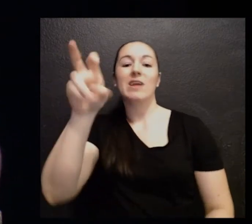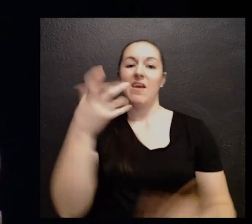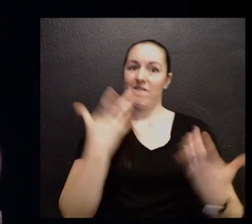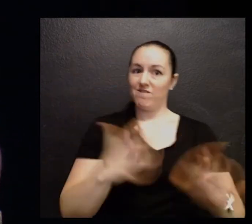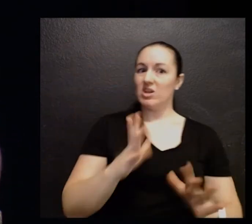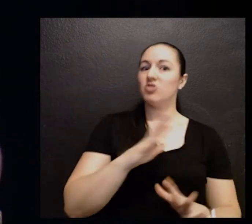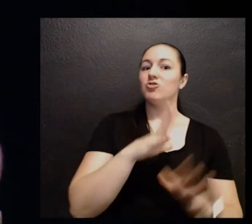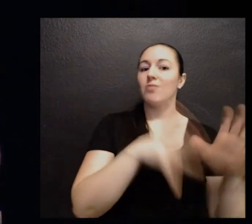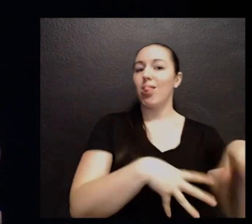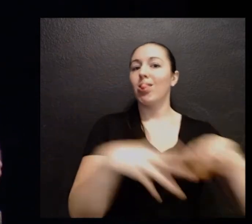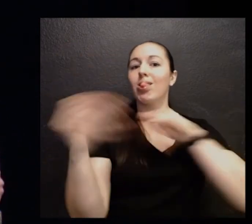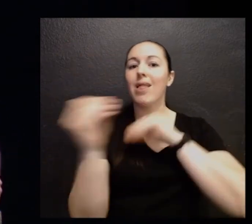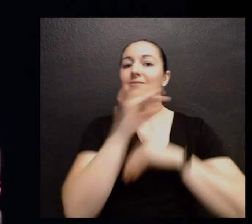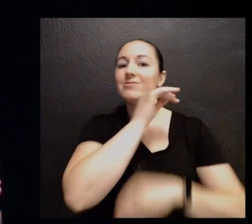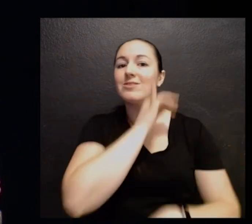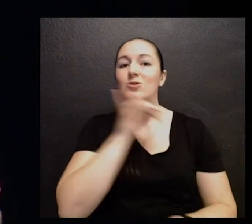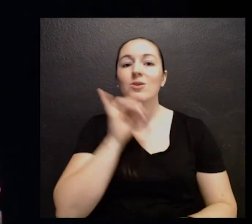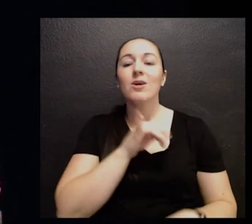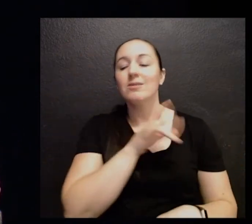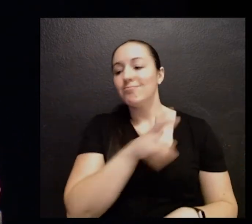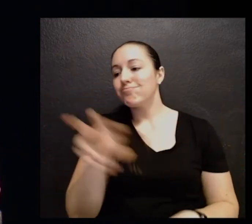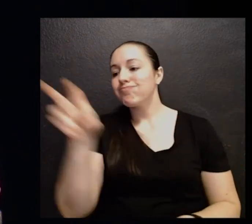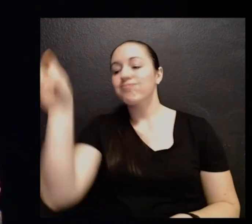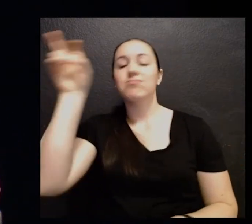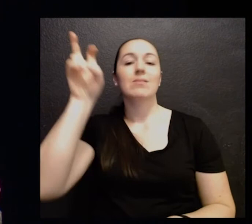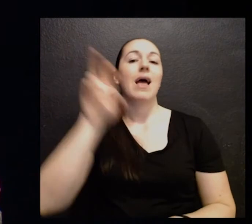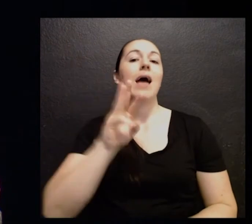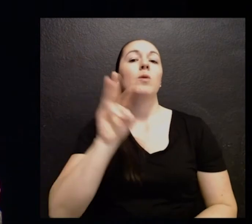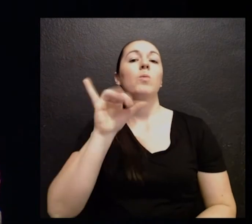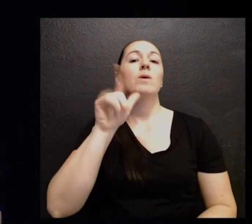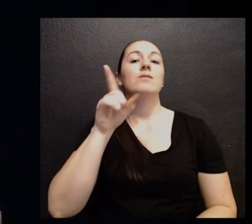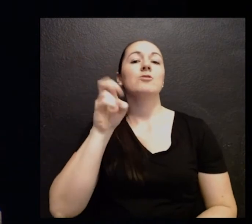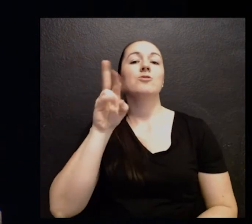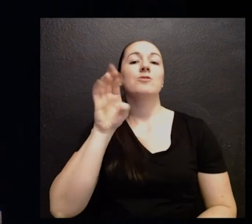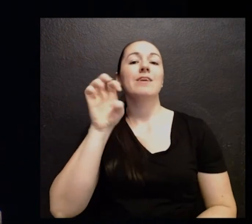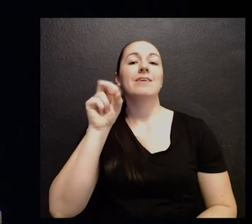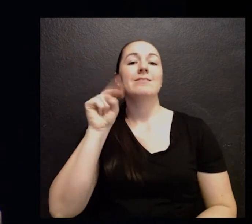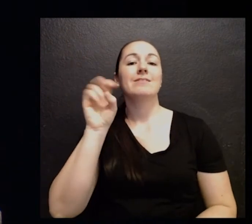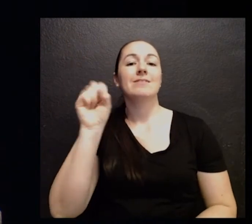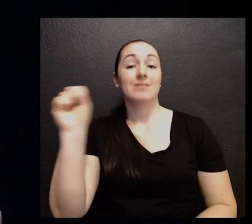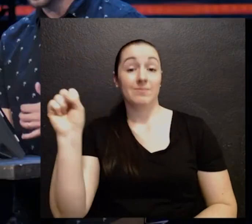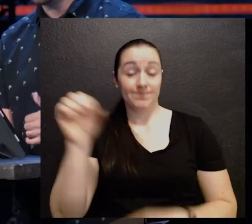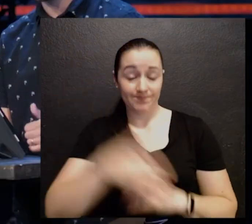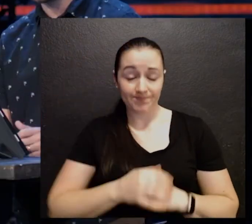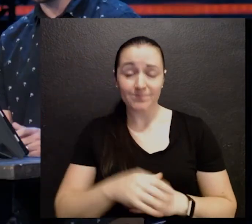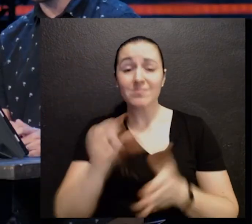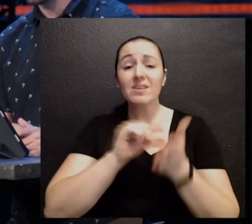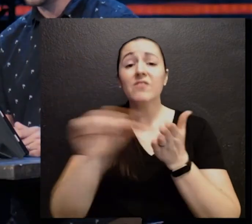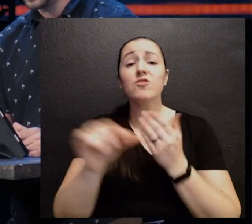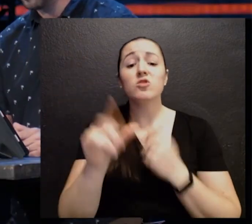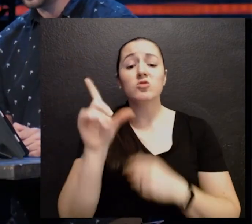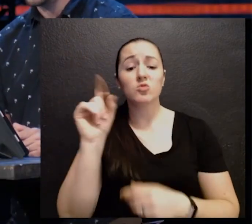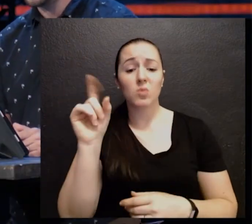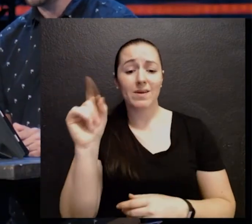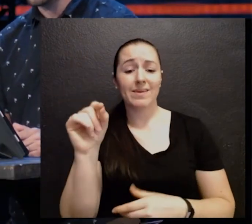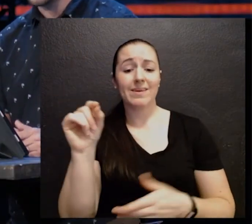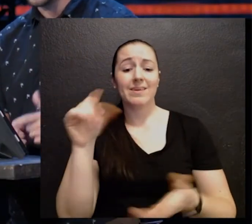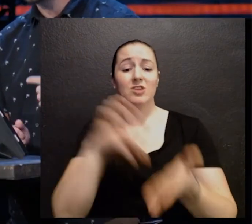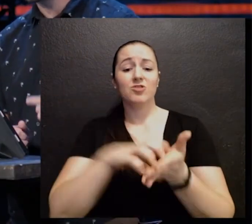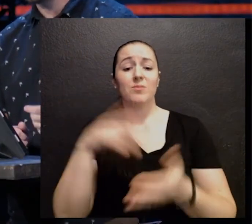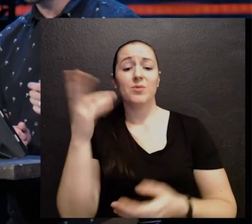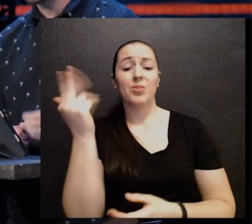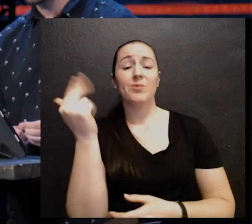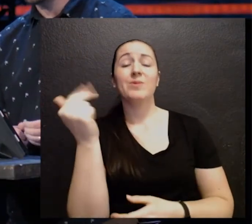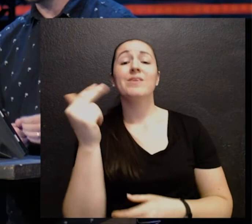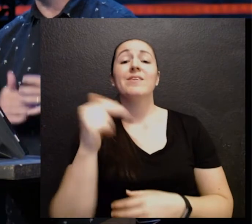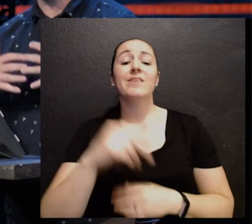the wilderness. In Exodus chapter 13, verse 20, it says, "After leaving Succoth, they camped at Etham on the